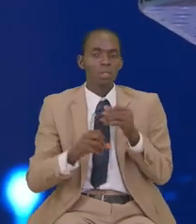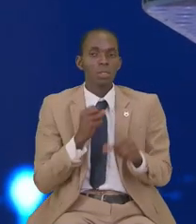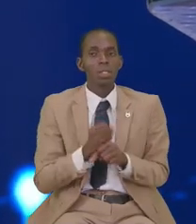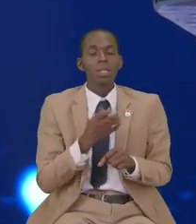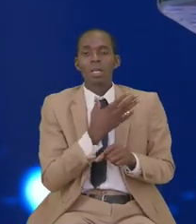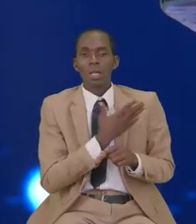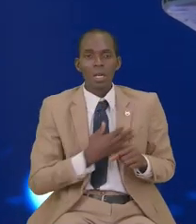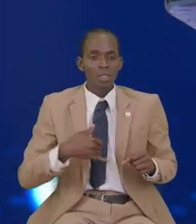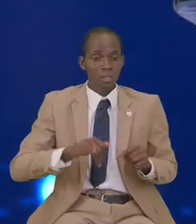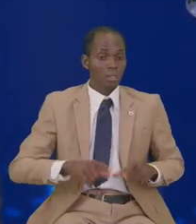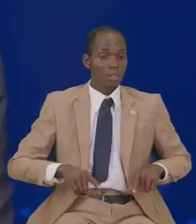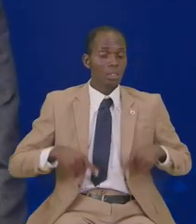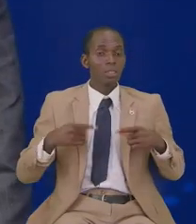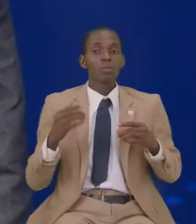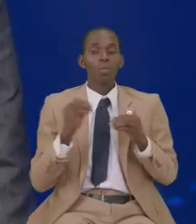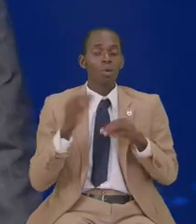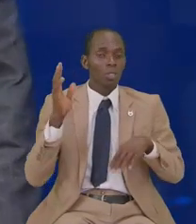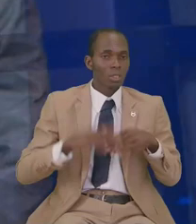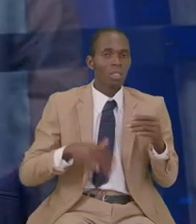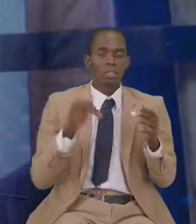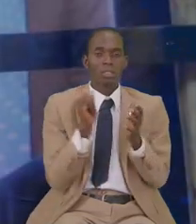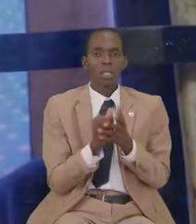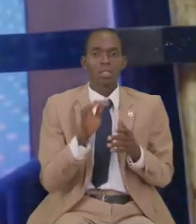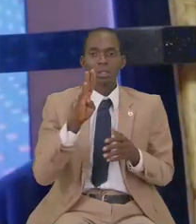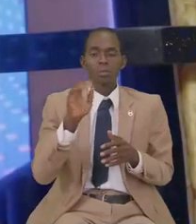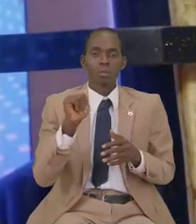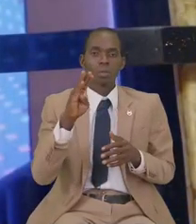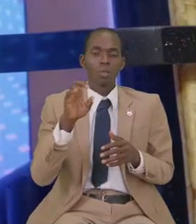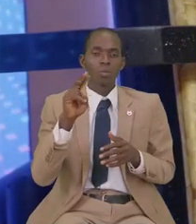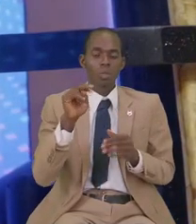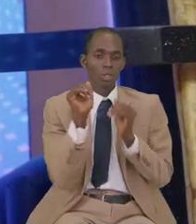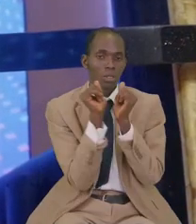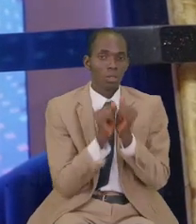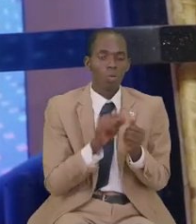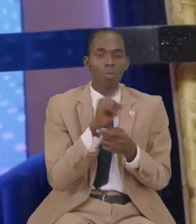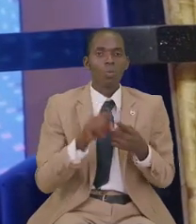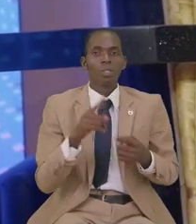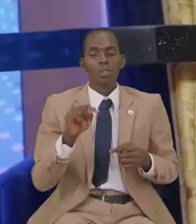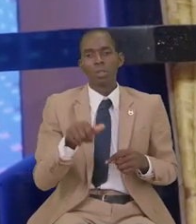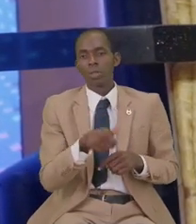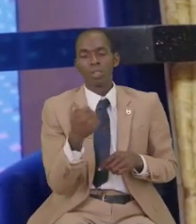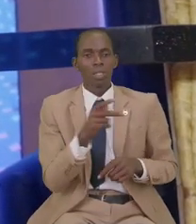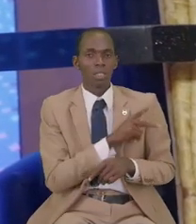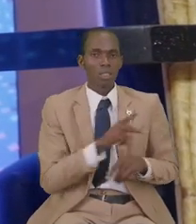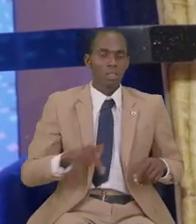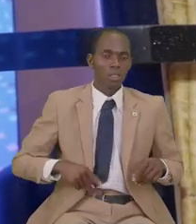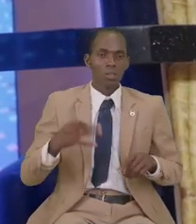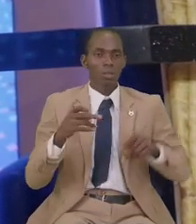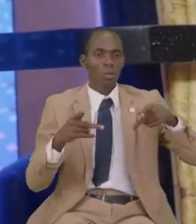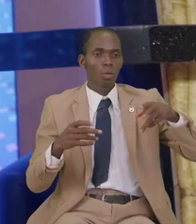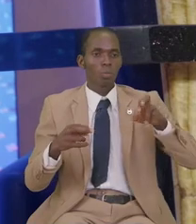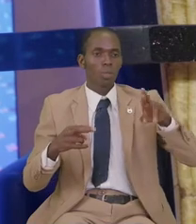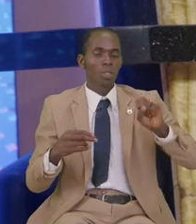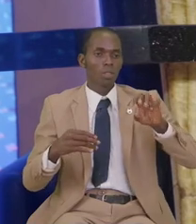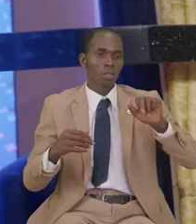lived beyond the Babylonian captivity. When the Medo-Persian came in, government came in, he was still there.